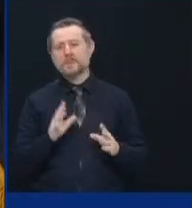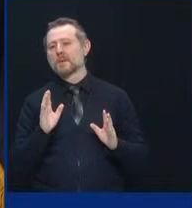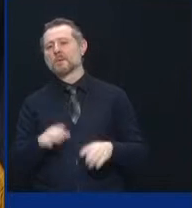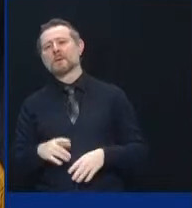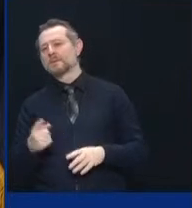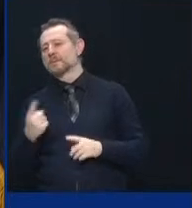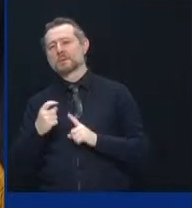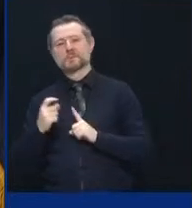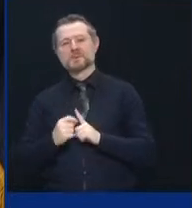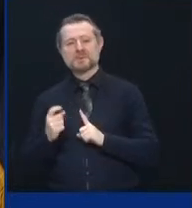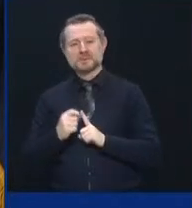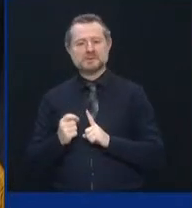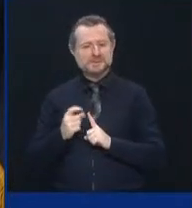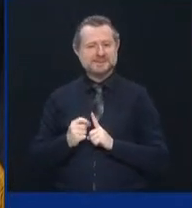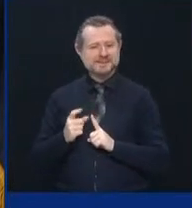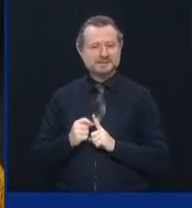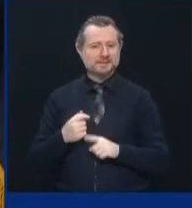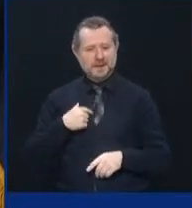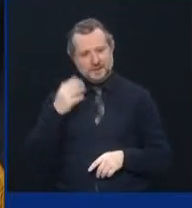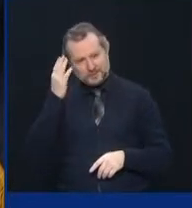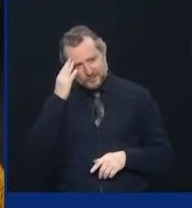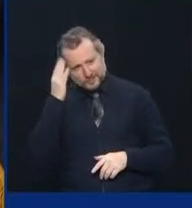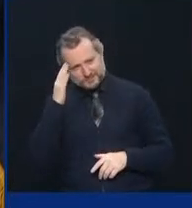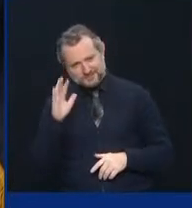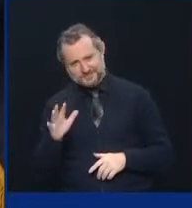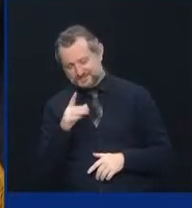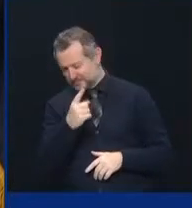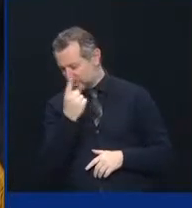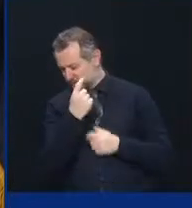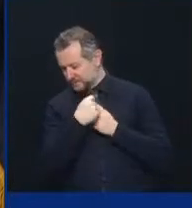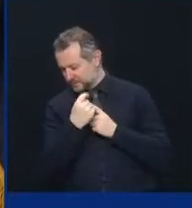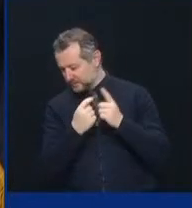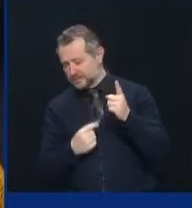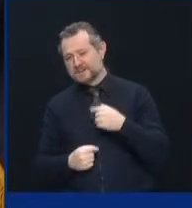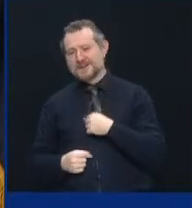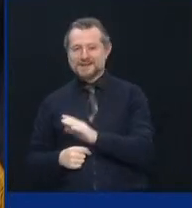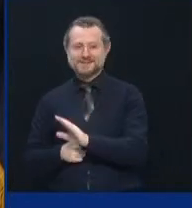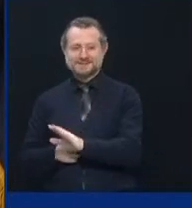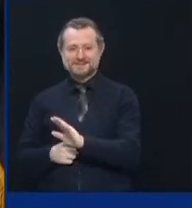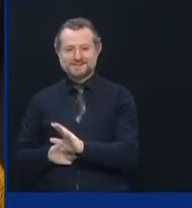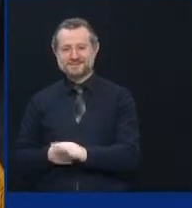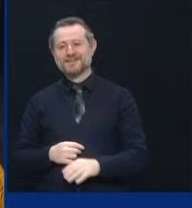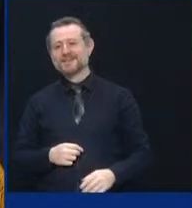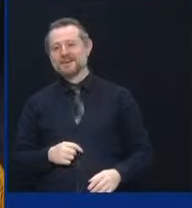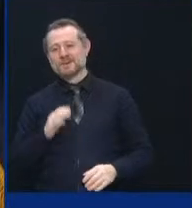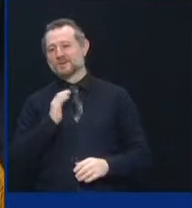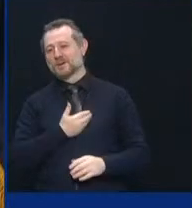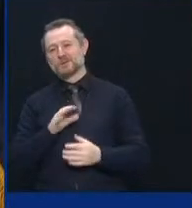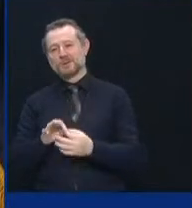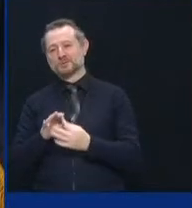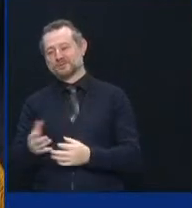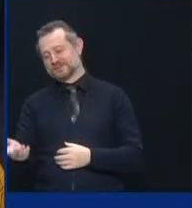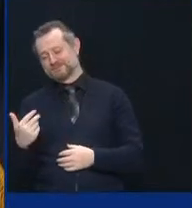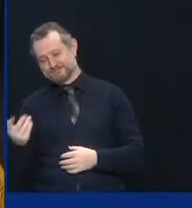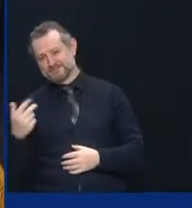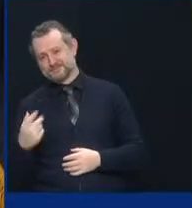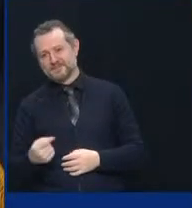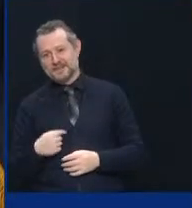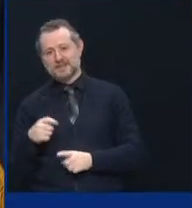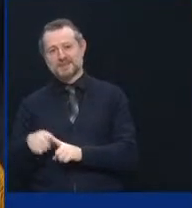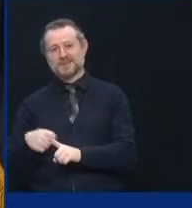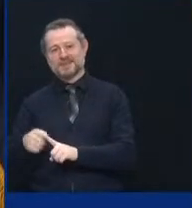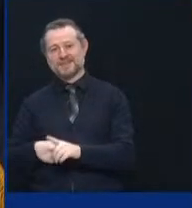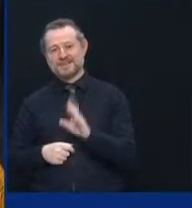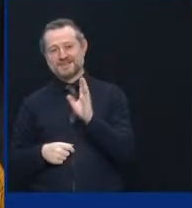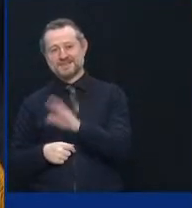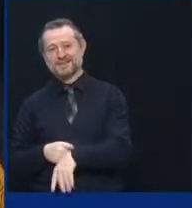me. Yeah, I know. That's the nature of this relationship. is And I it goes back a lot of